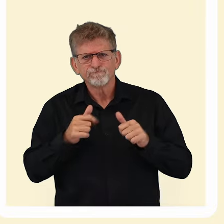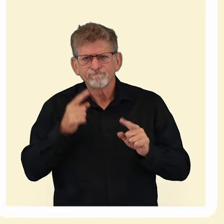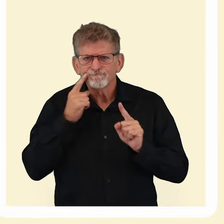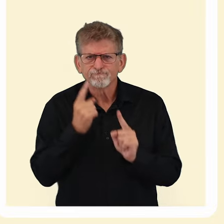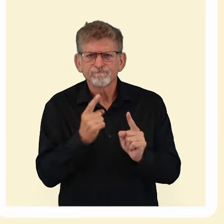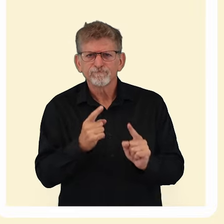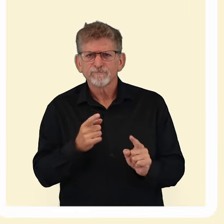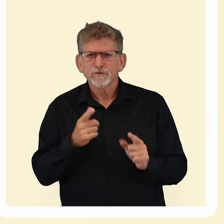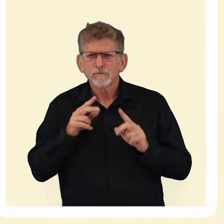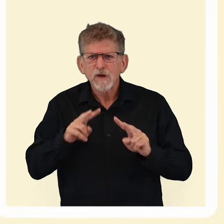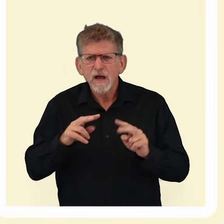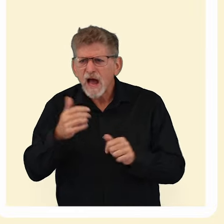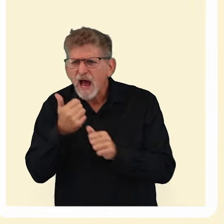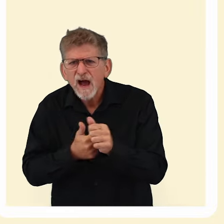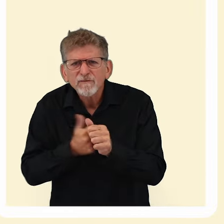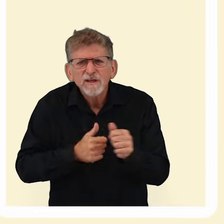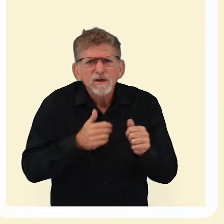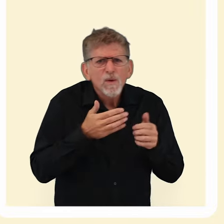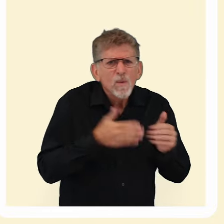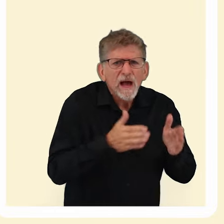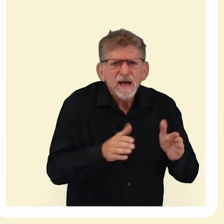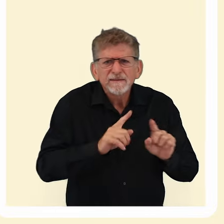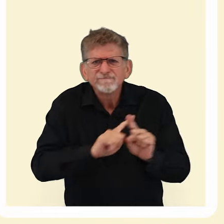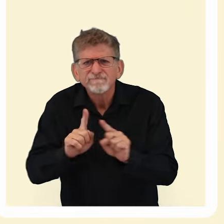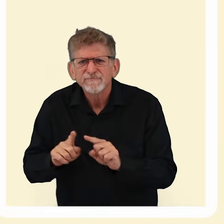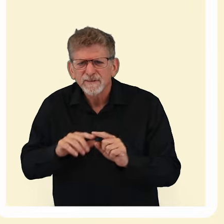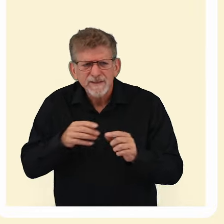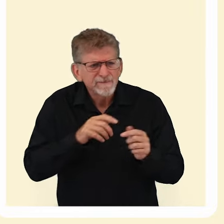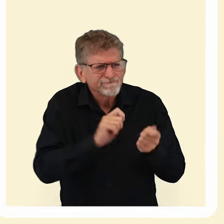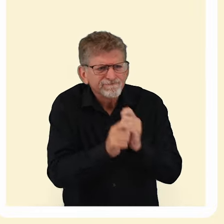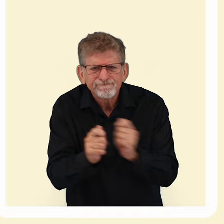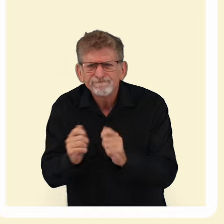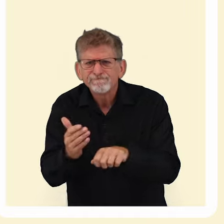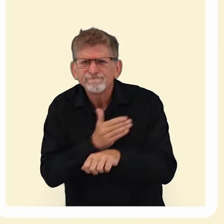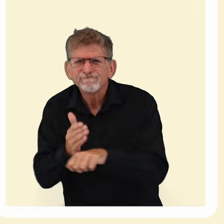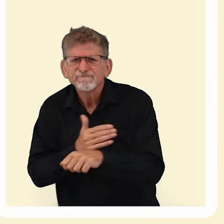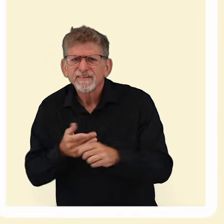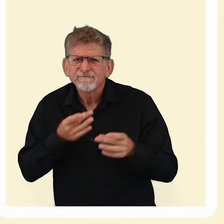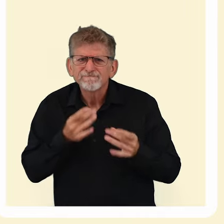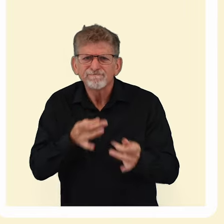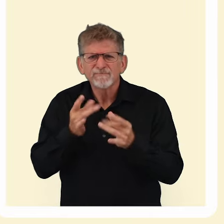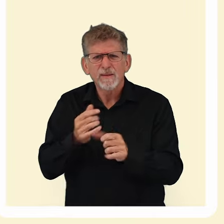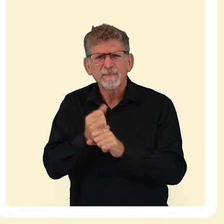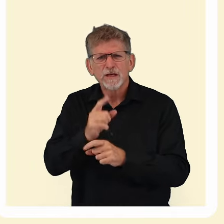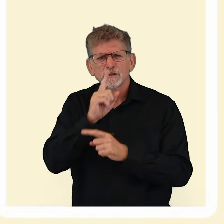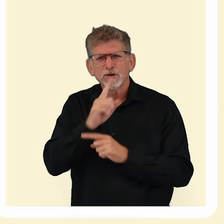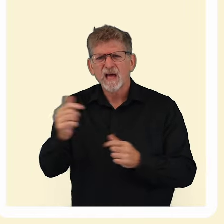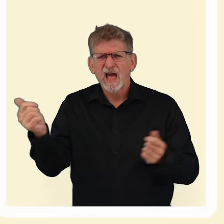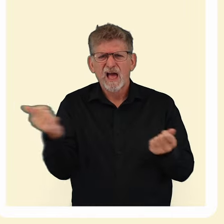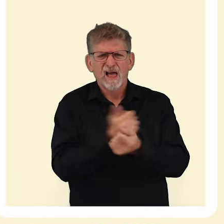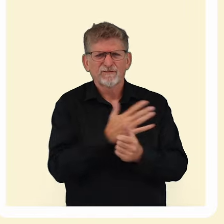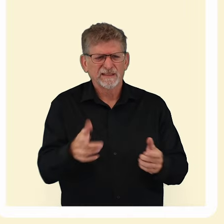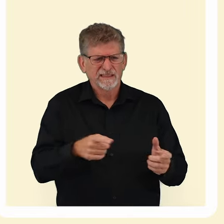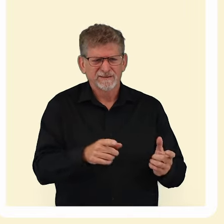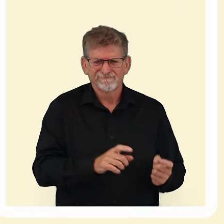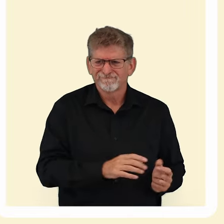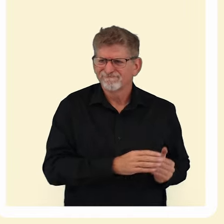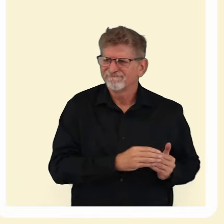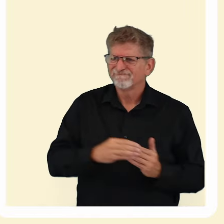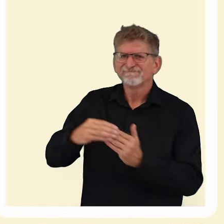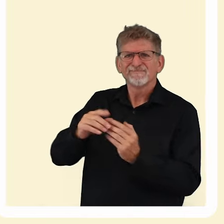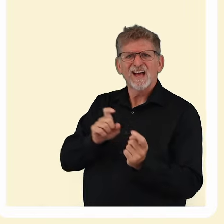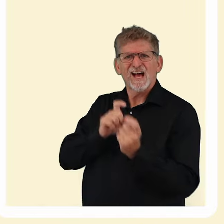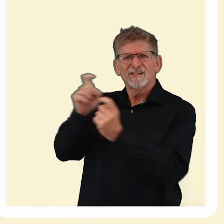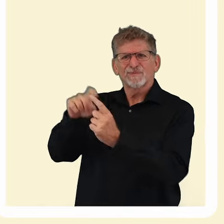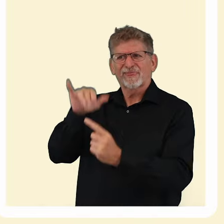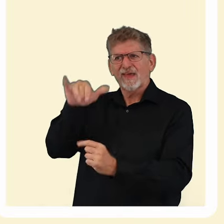really efficient and really looking and turning every stone in order to